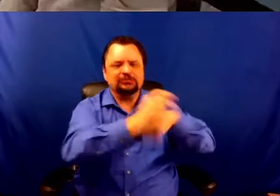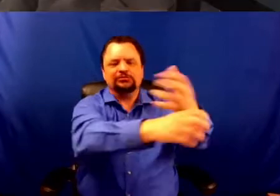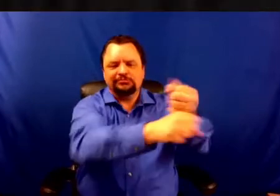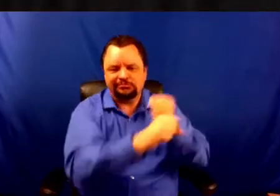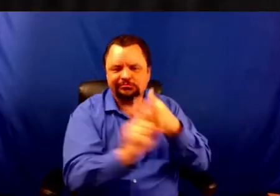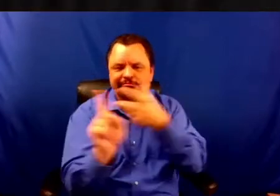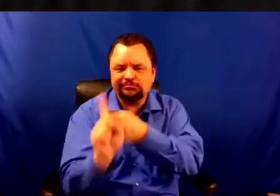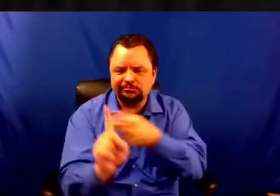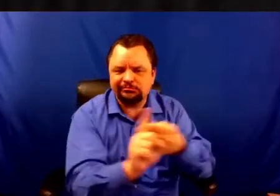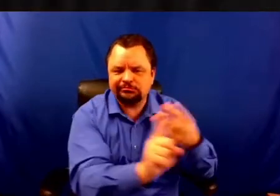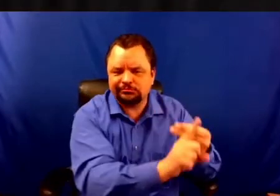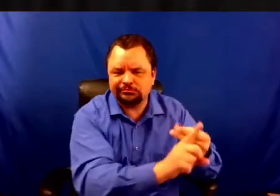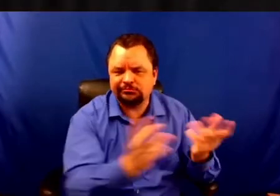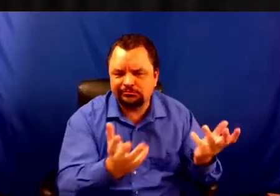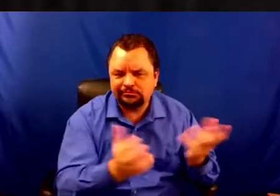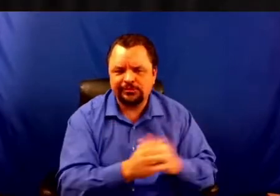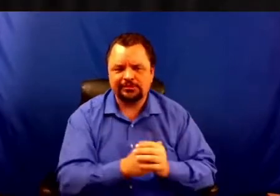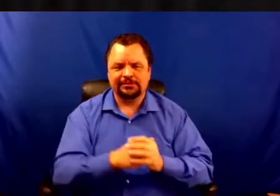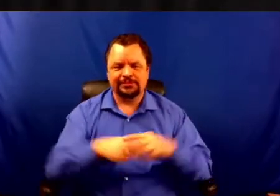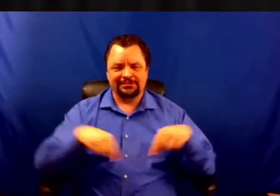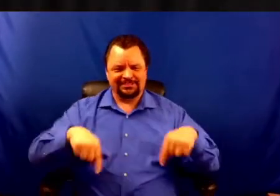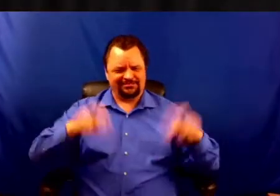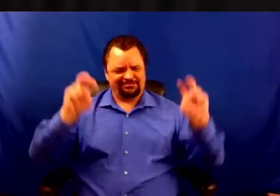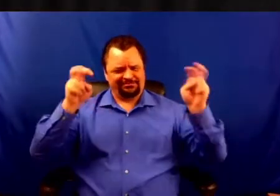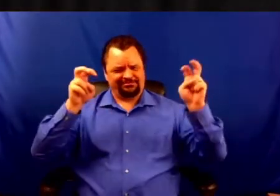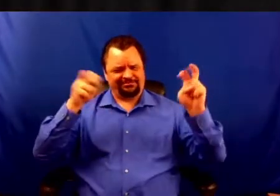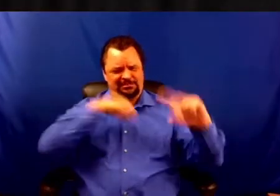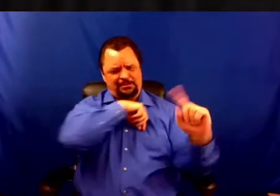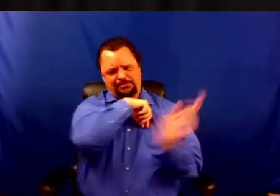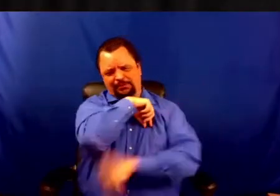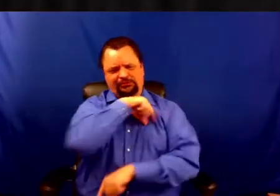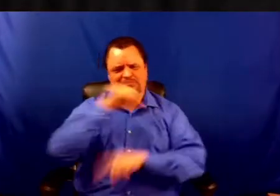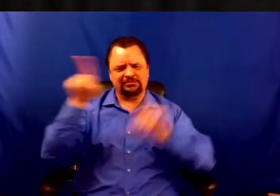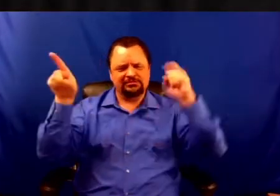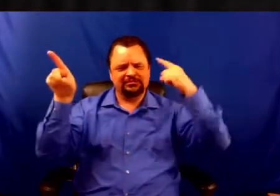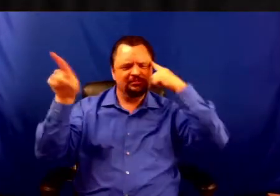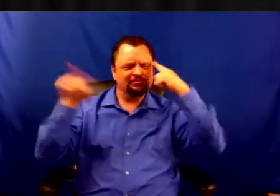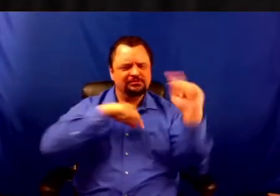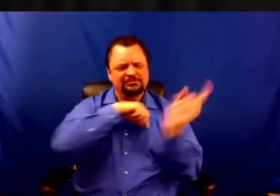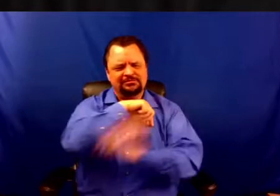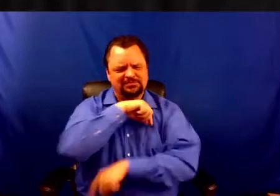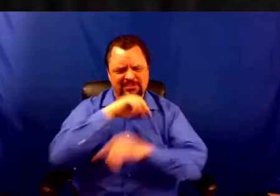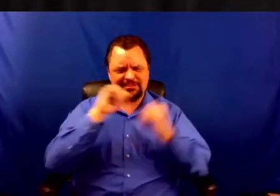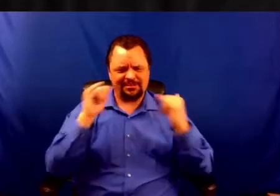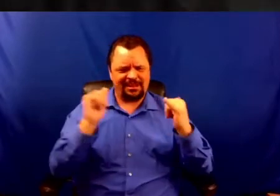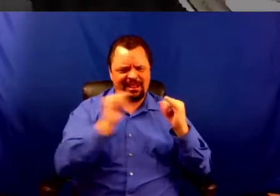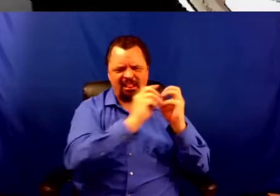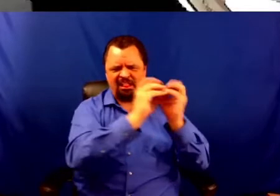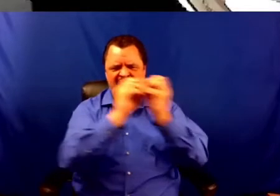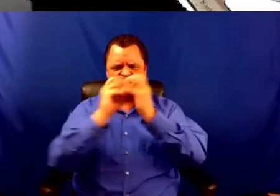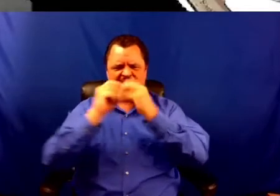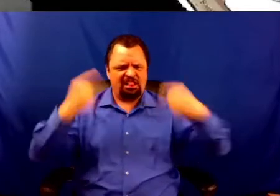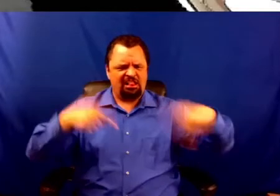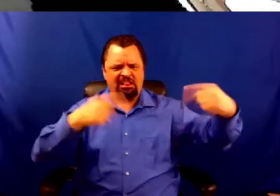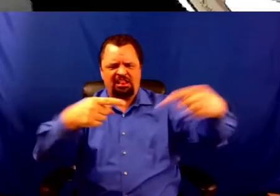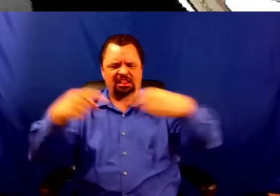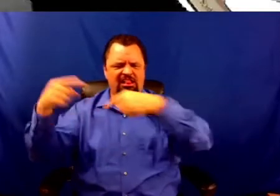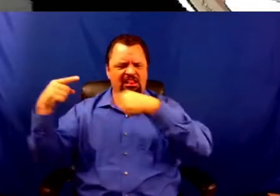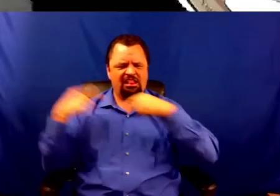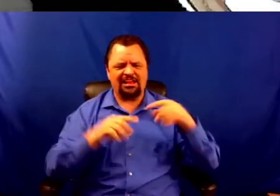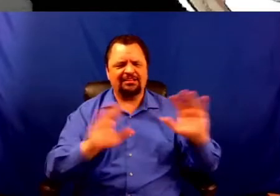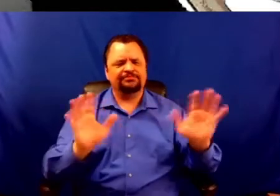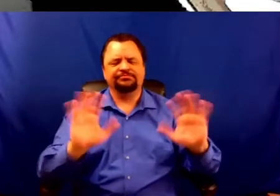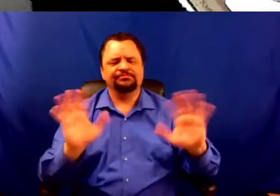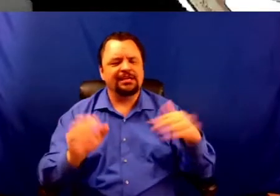by saying that you shouldn't make a government mandate only punishes us and our It is not punishing citizens. Polis to ask for